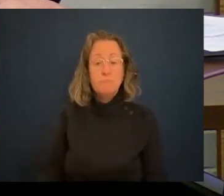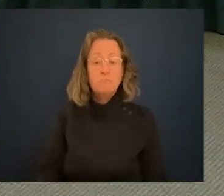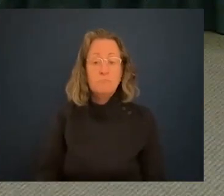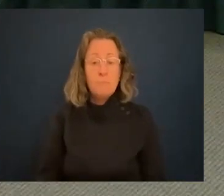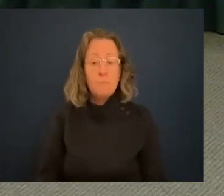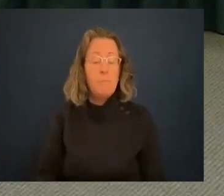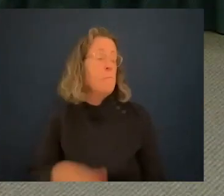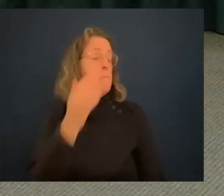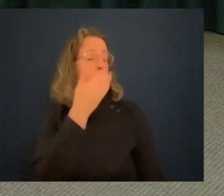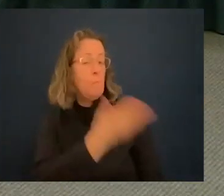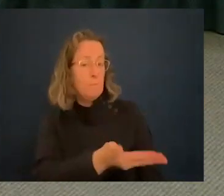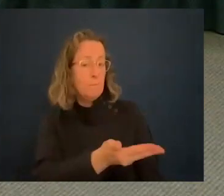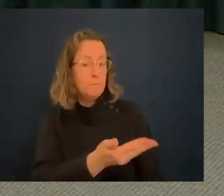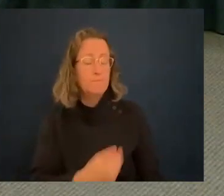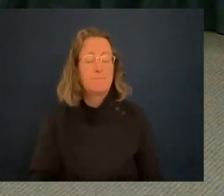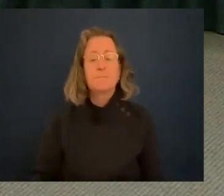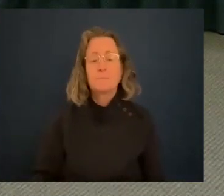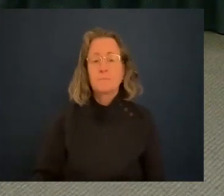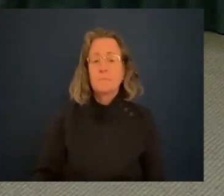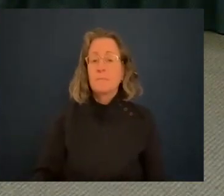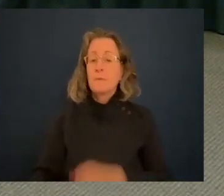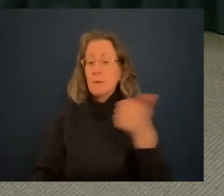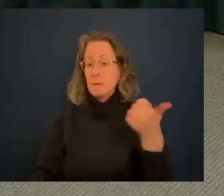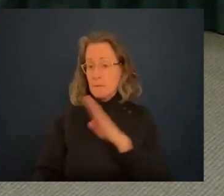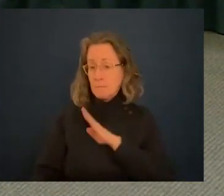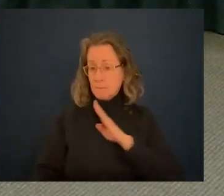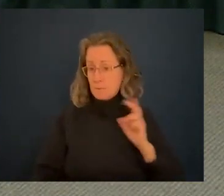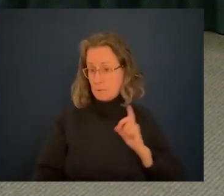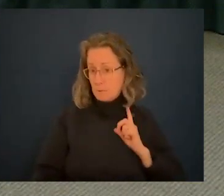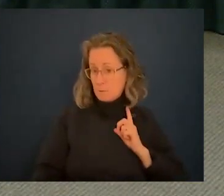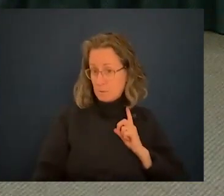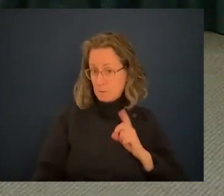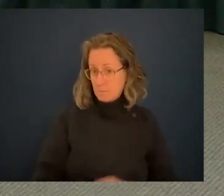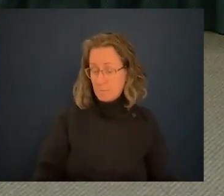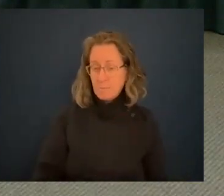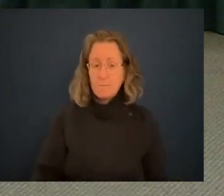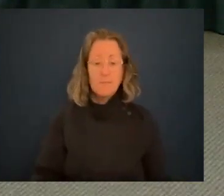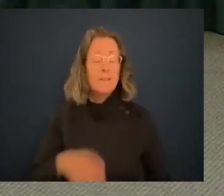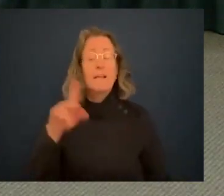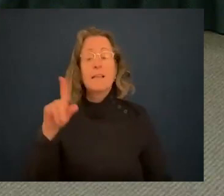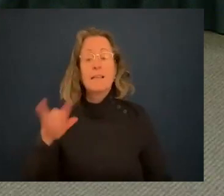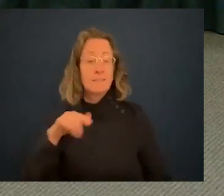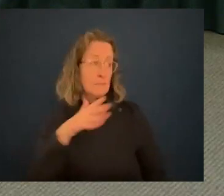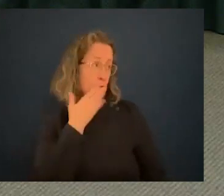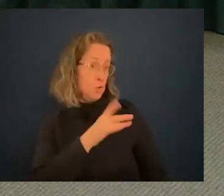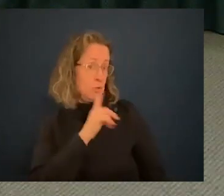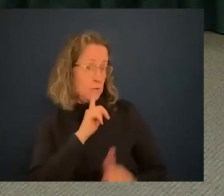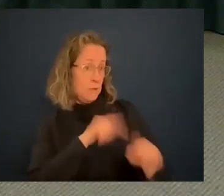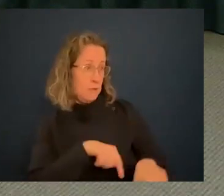thank you other board members good answer